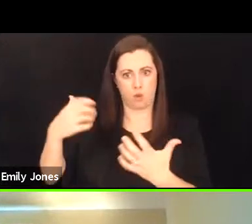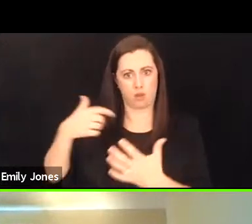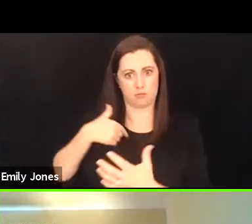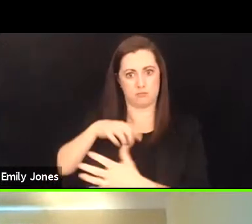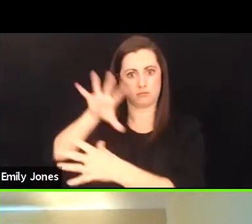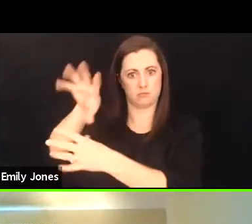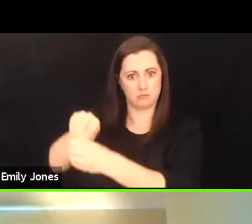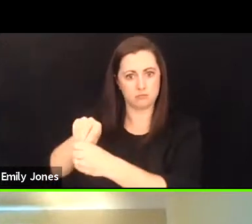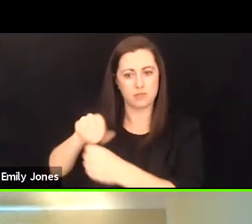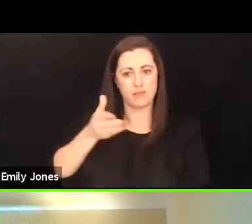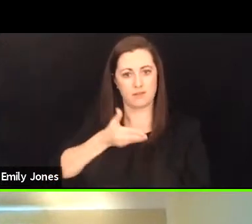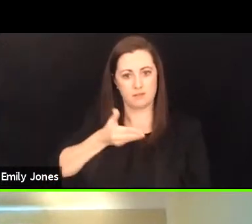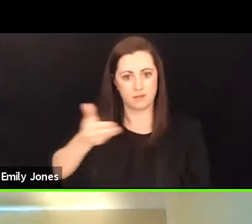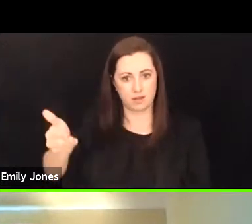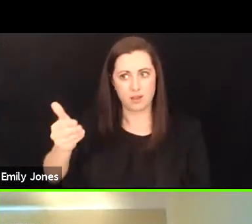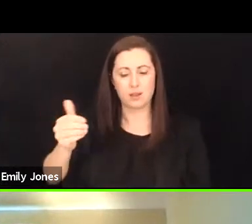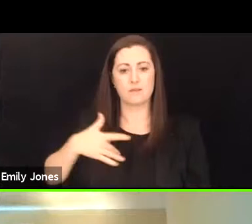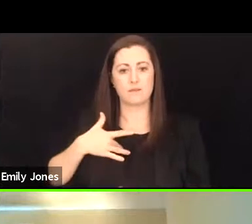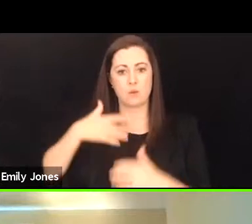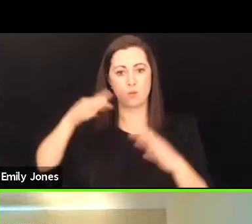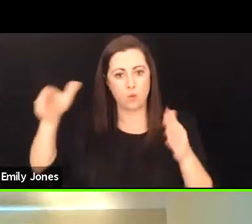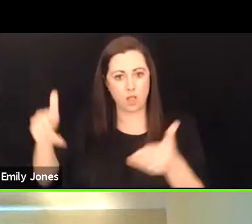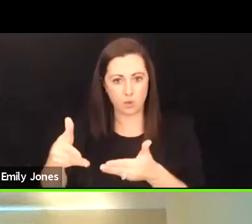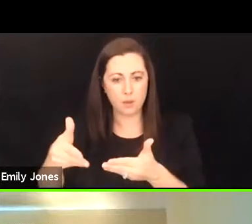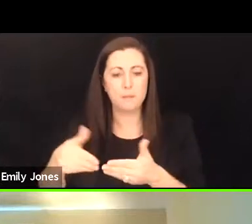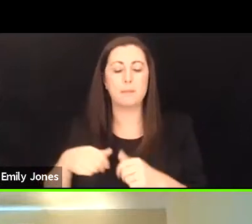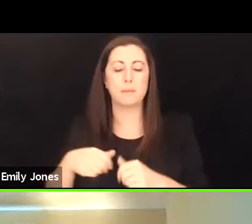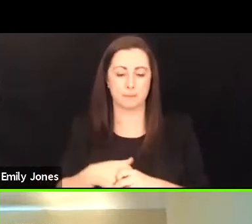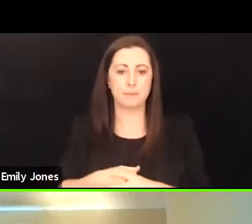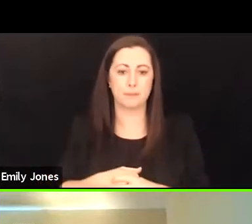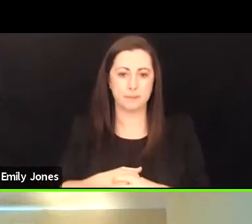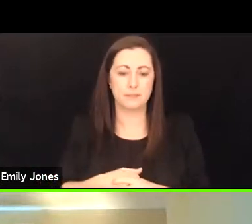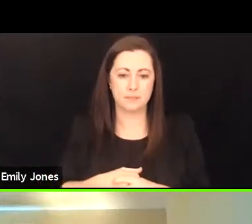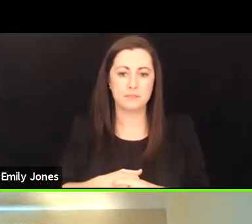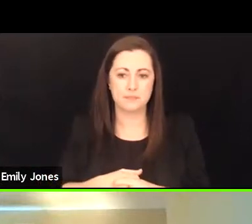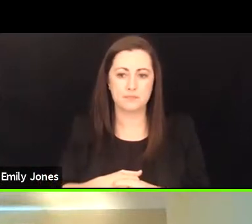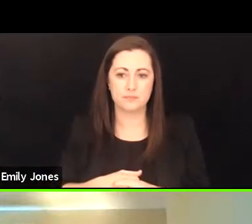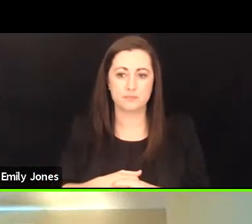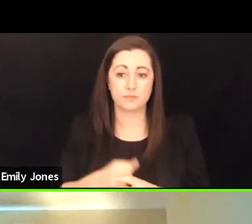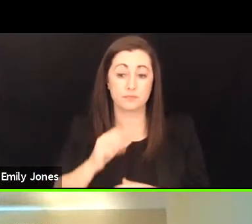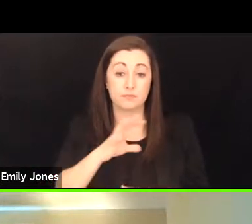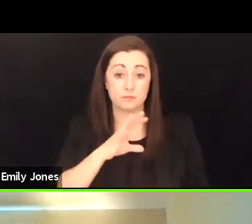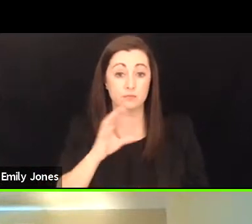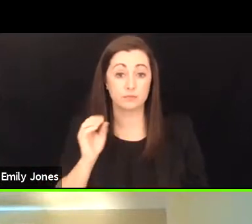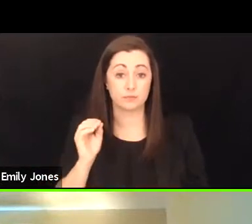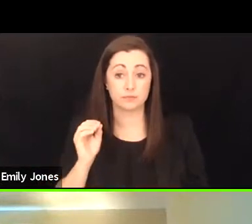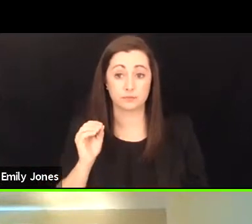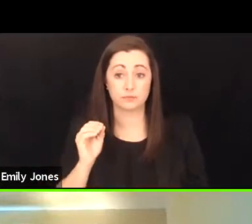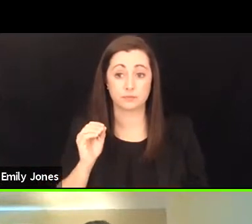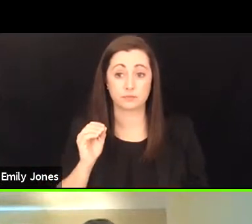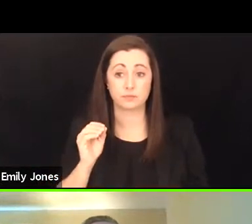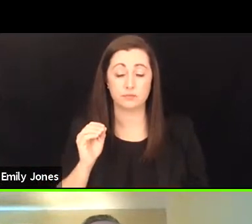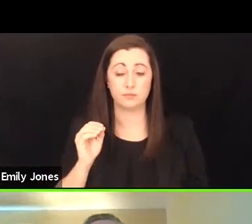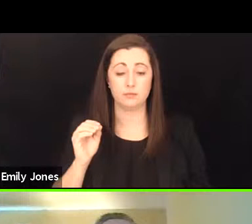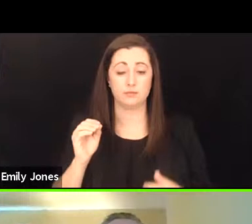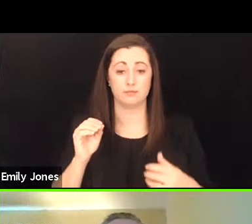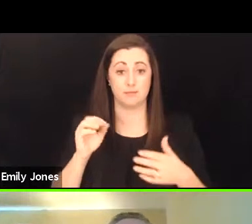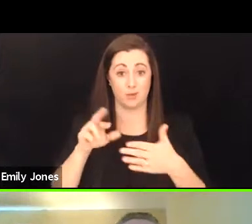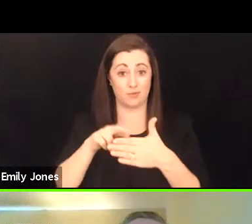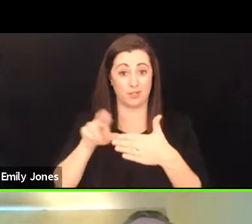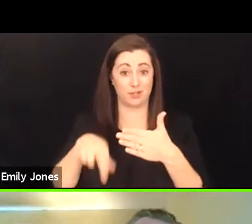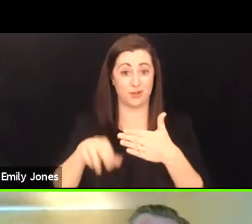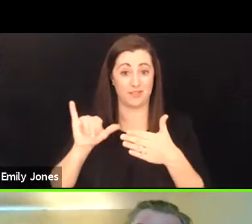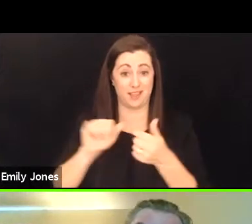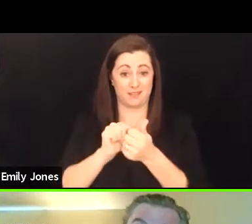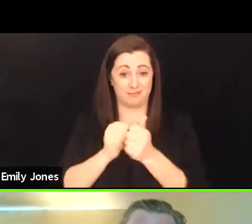inviting employment opportunity for them. And it's going to have, you know, the result will be that the